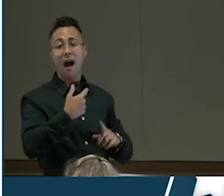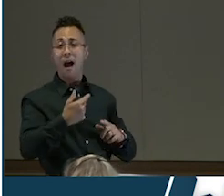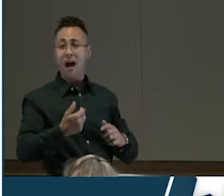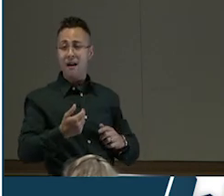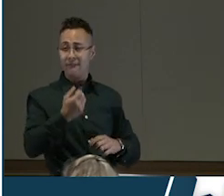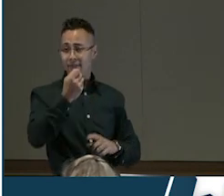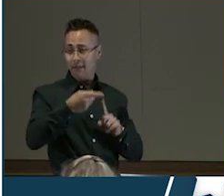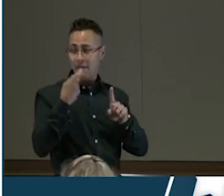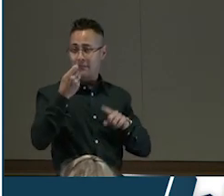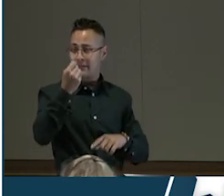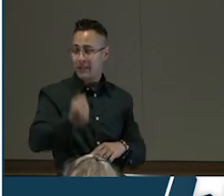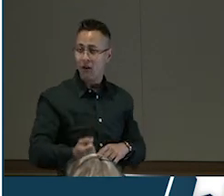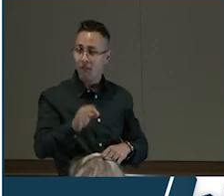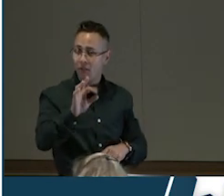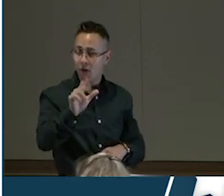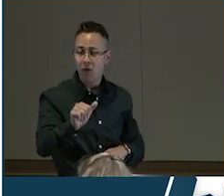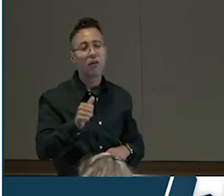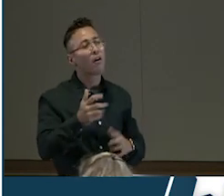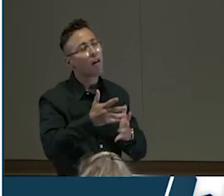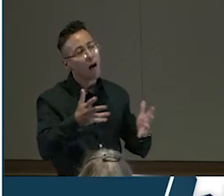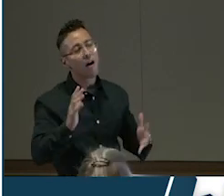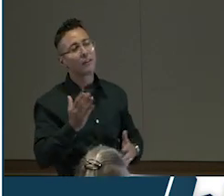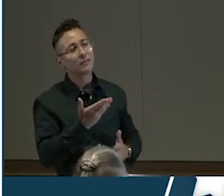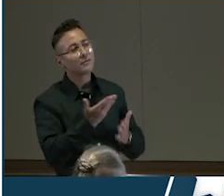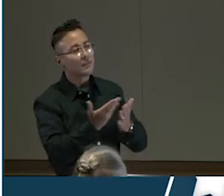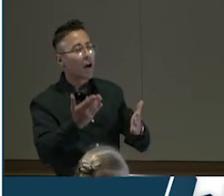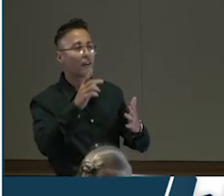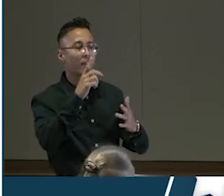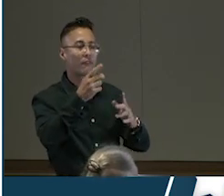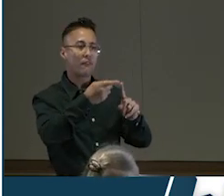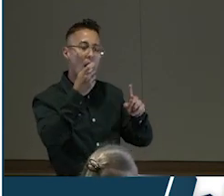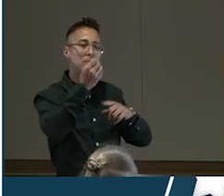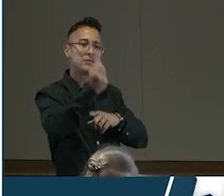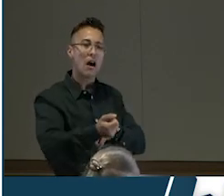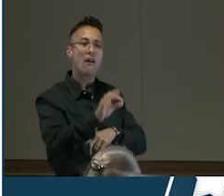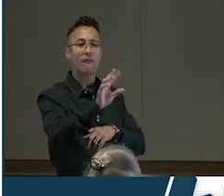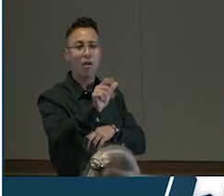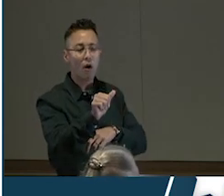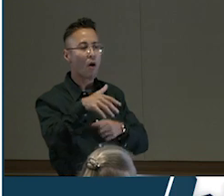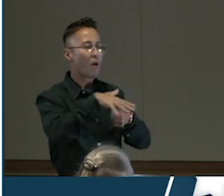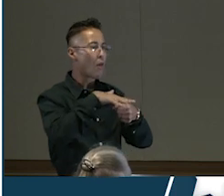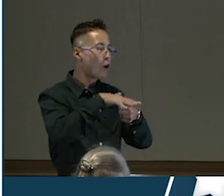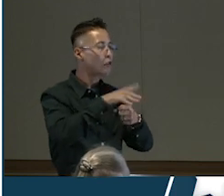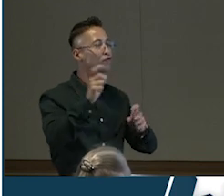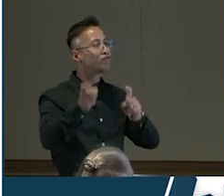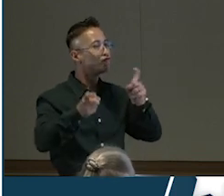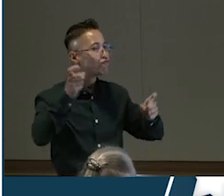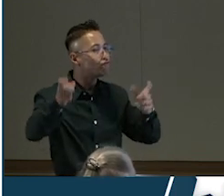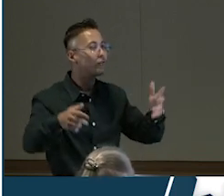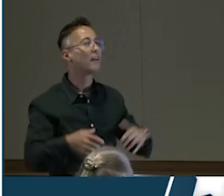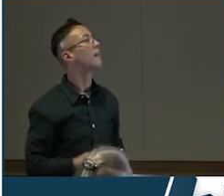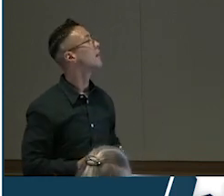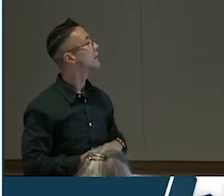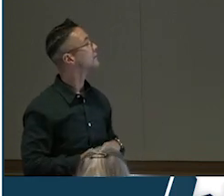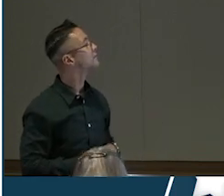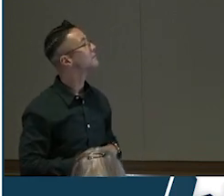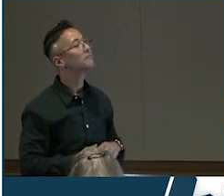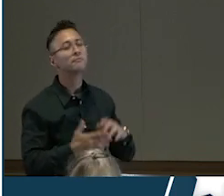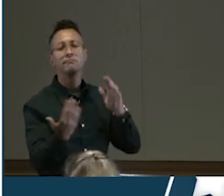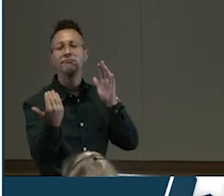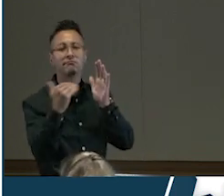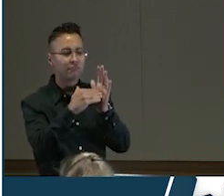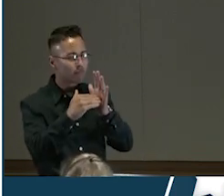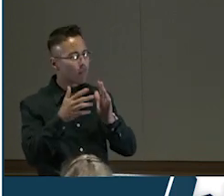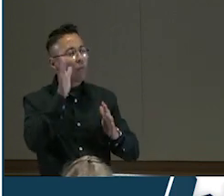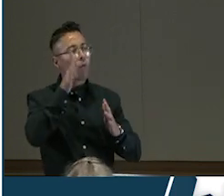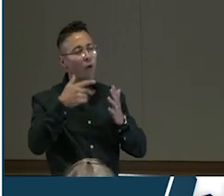Florida. So all of our stuff is mostly like South Florida local charities, but we're always involved in this space. And like I said, we're going to cover